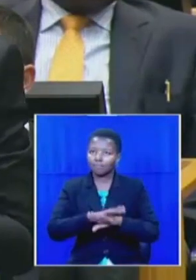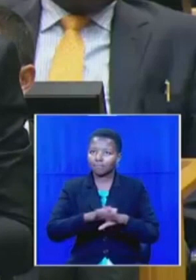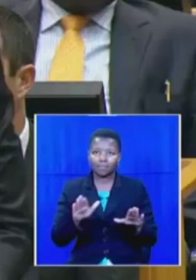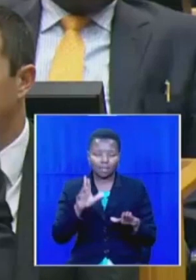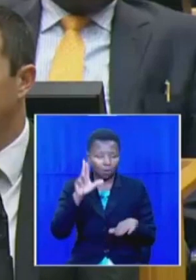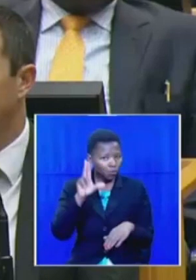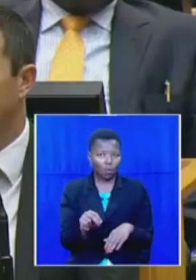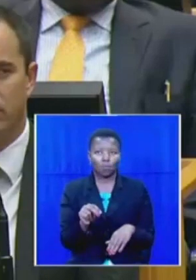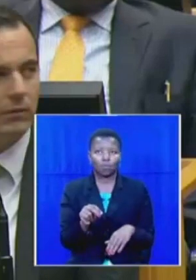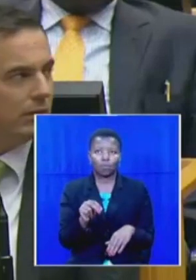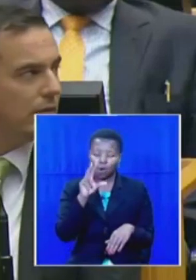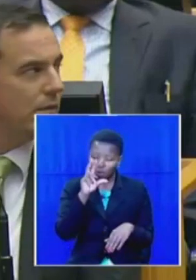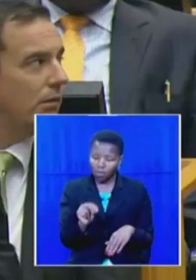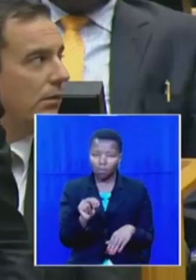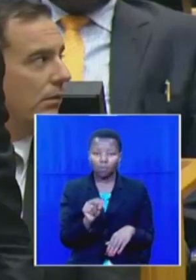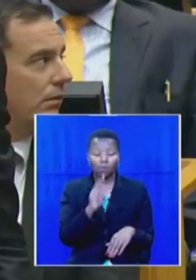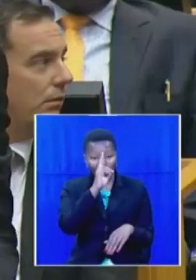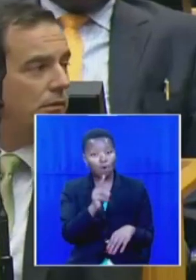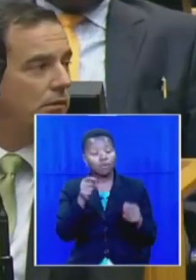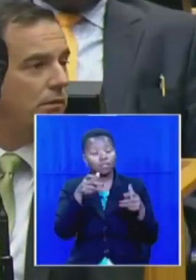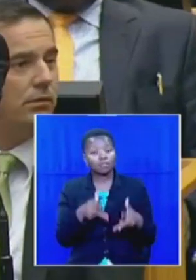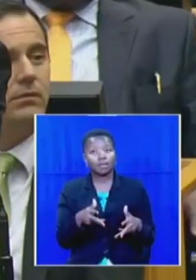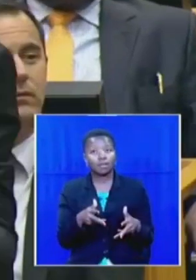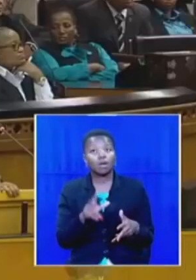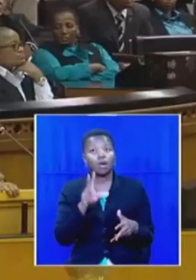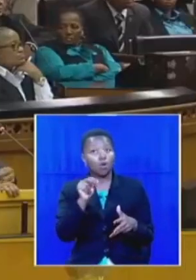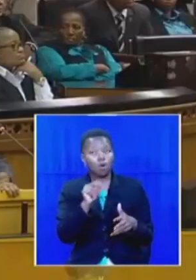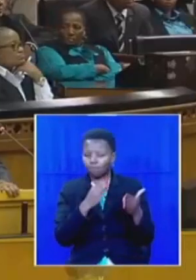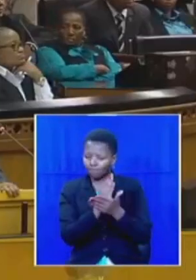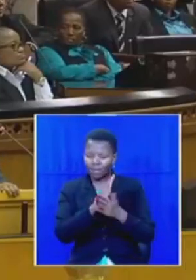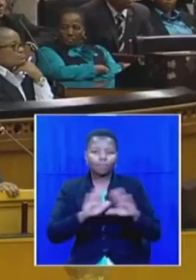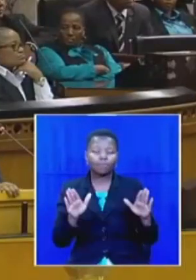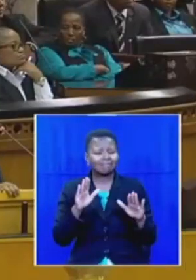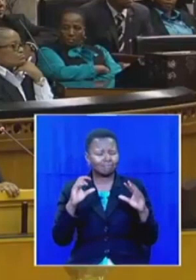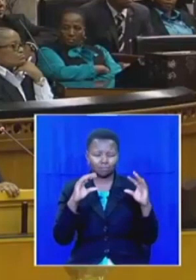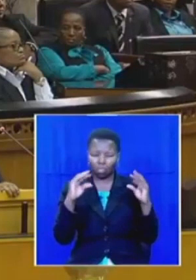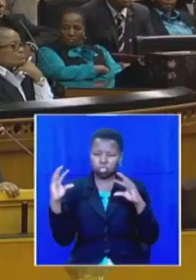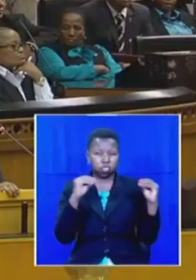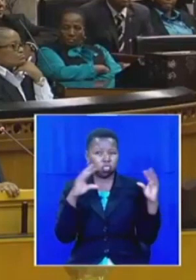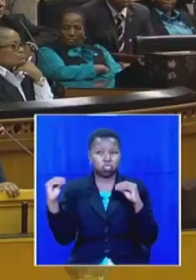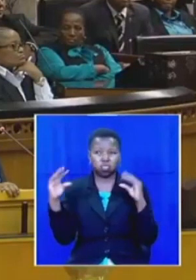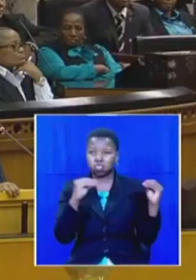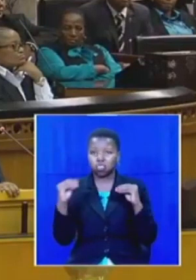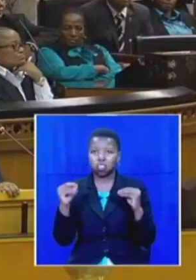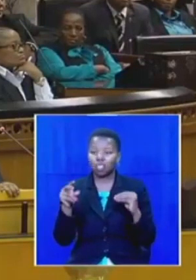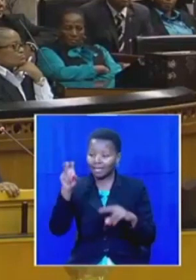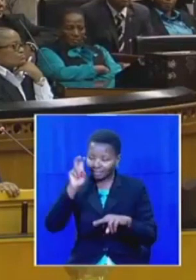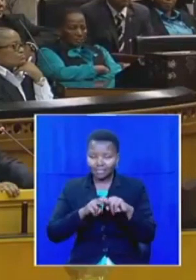Speaker. Take a seat, Honorable Maimane. Order, Speaker. Honorable Maimane, take your